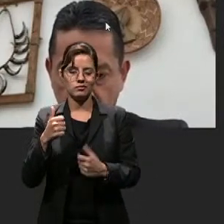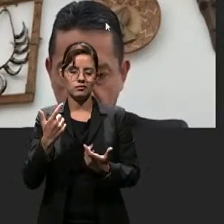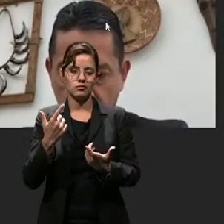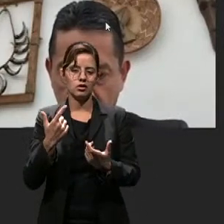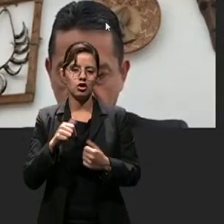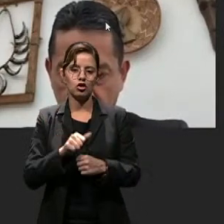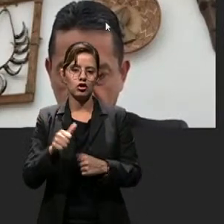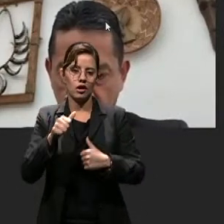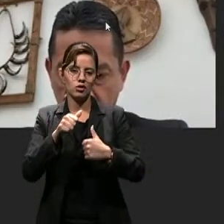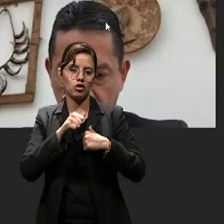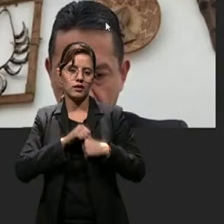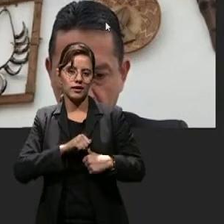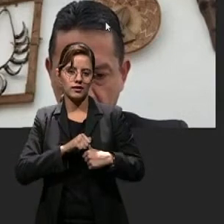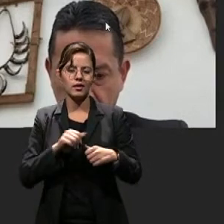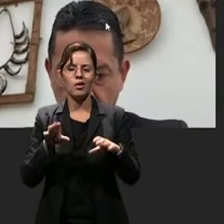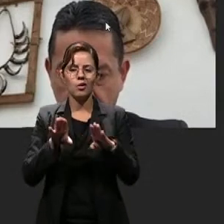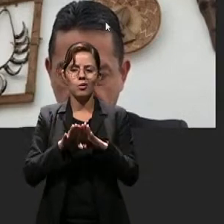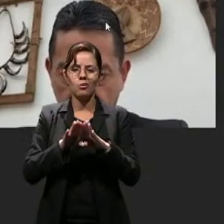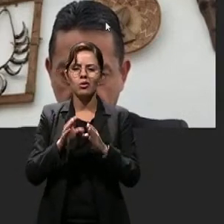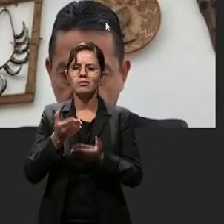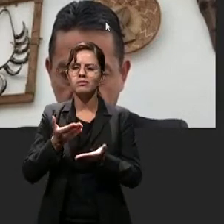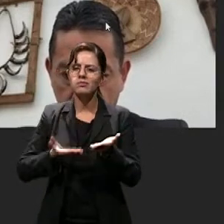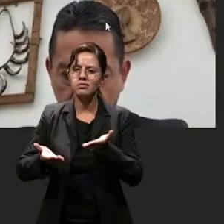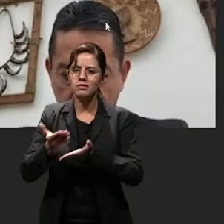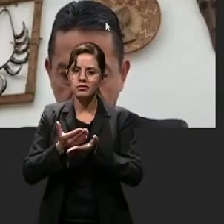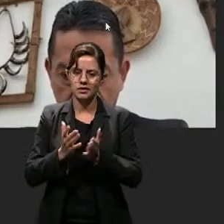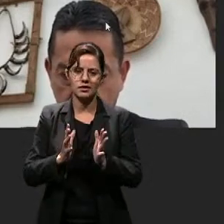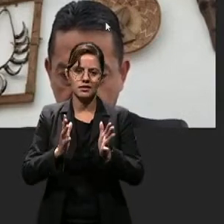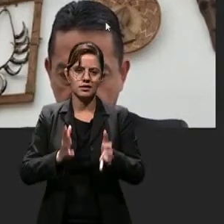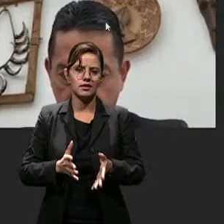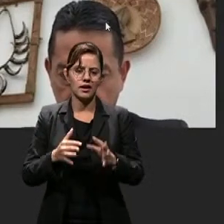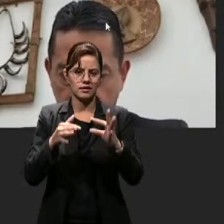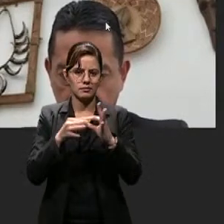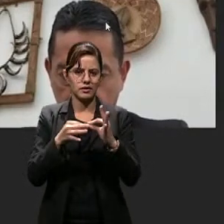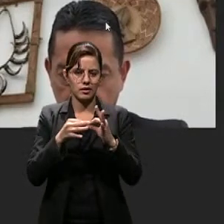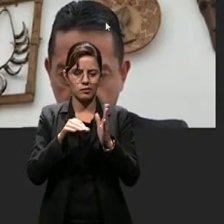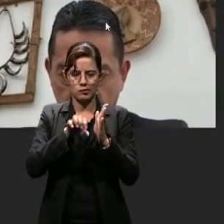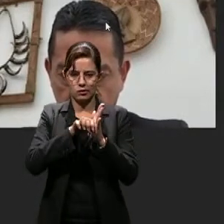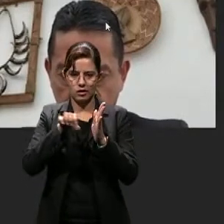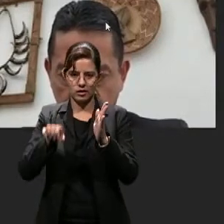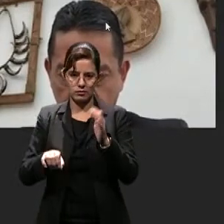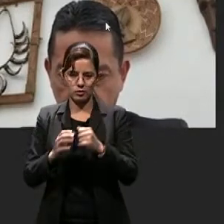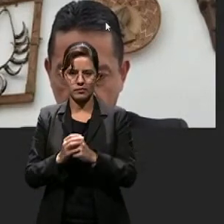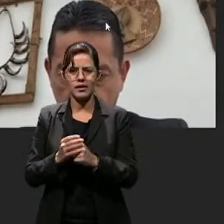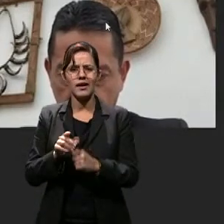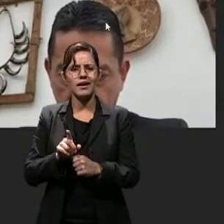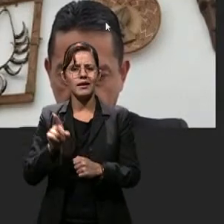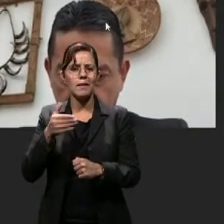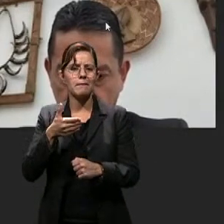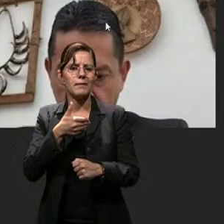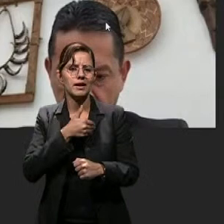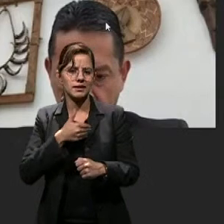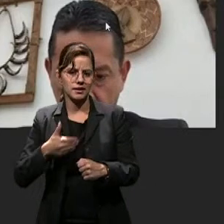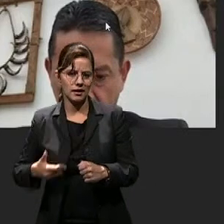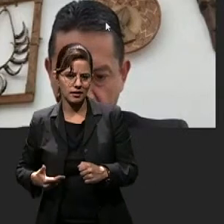other areas of power? We have discussed a lot about that interaction that exists among presidents,